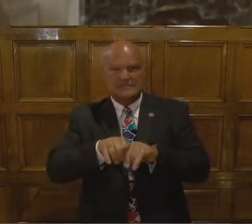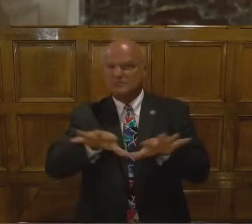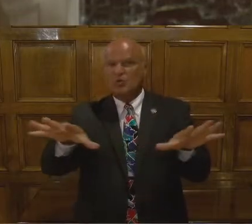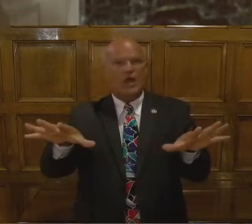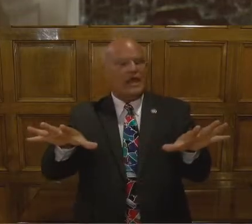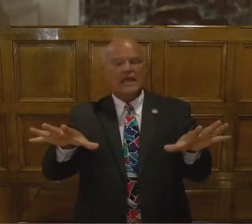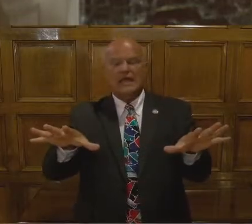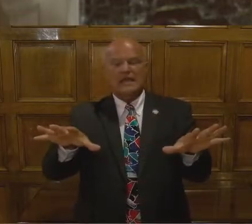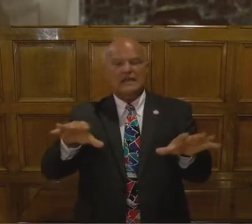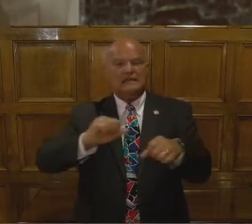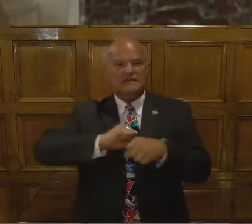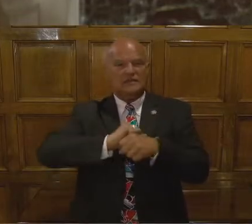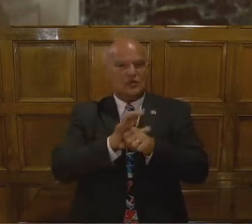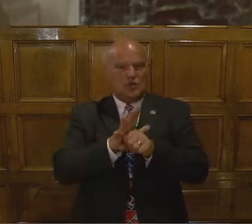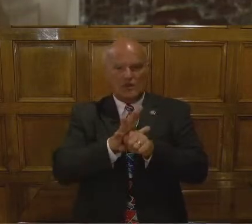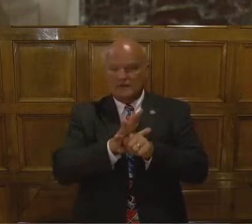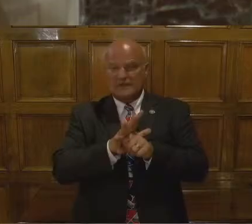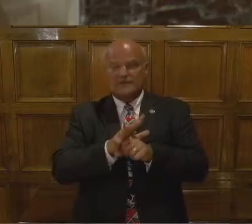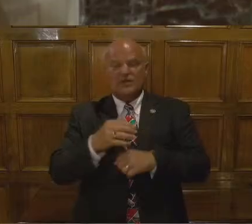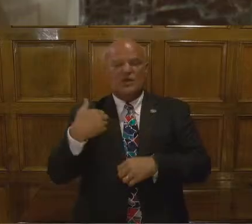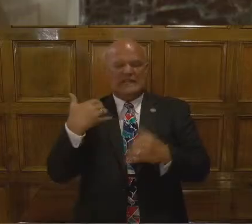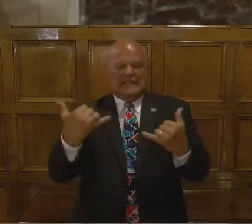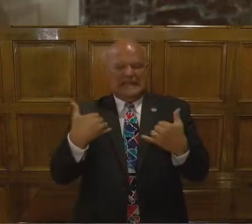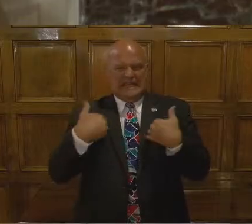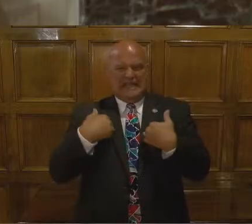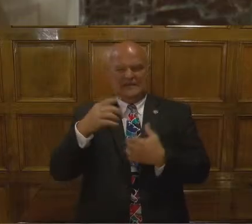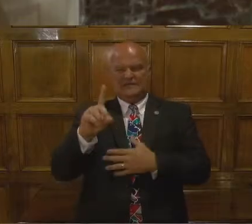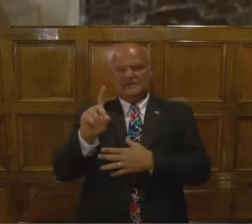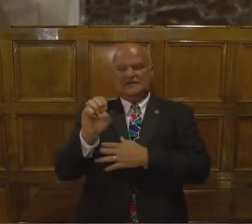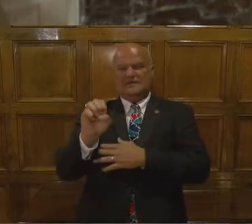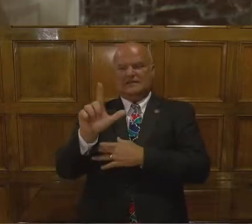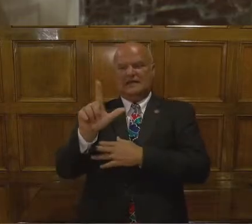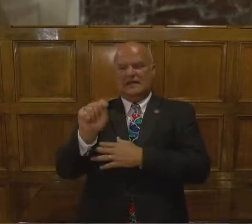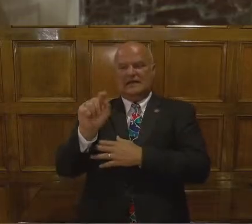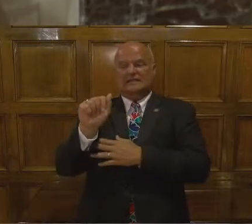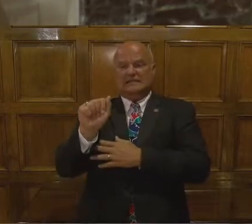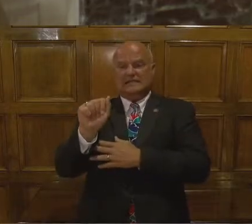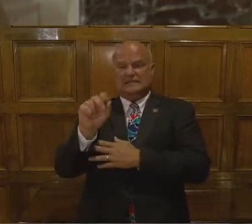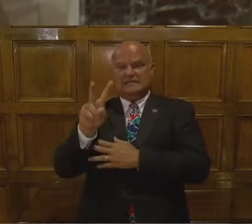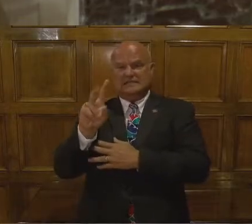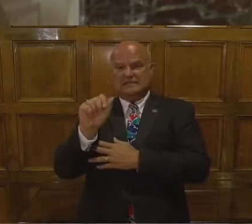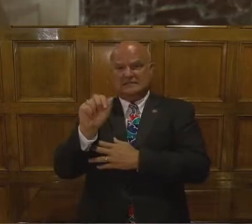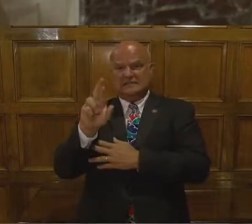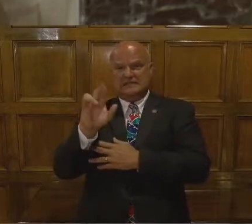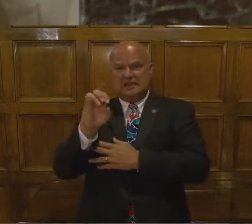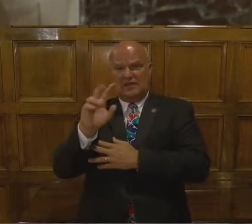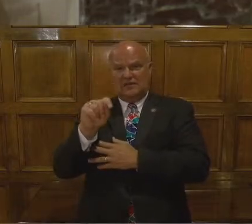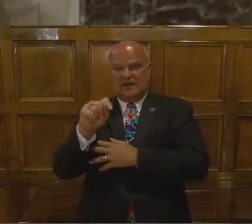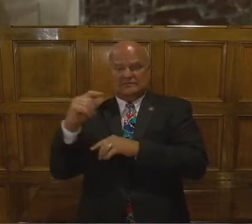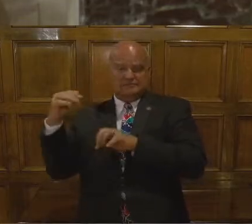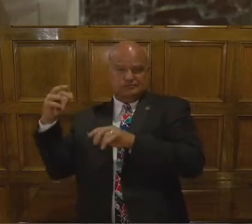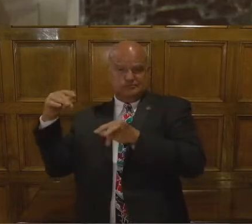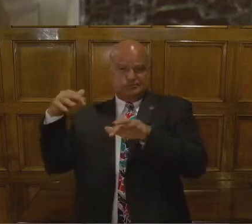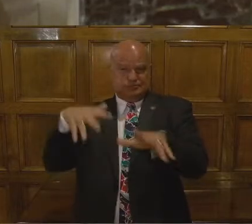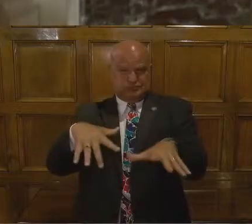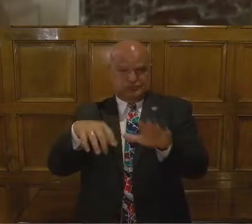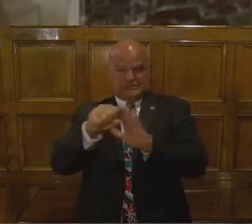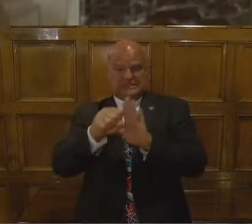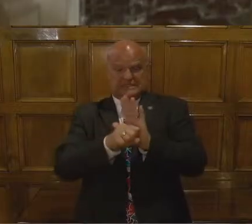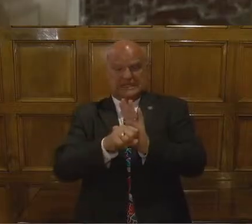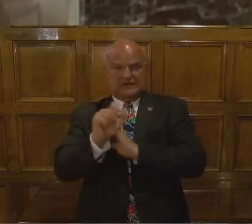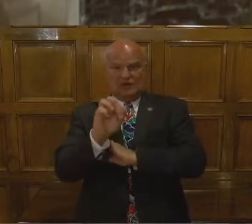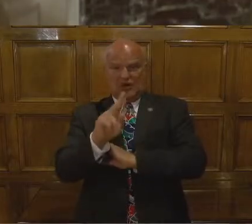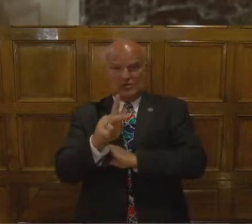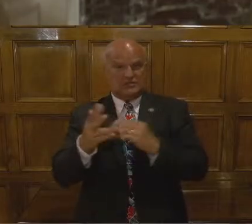the virus. We have the Delta variant predominant moving into that state in